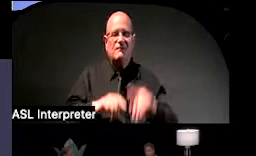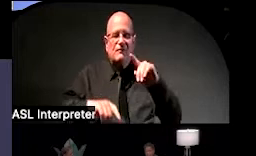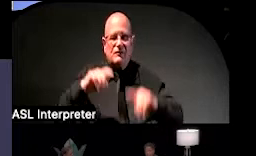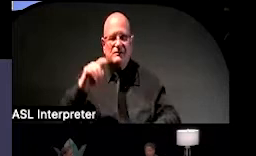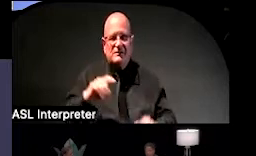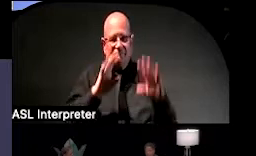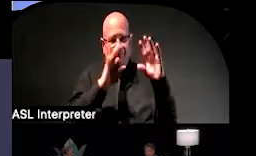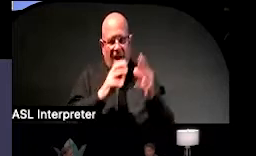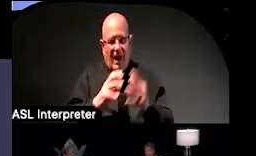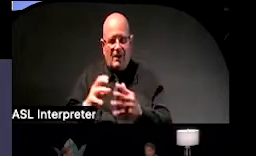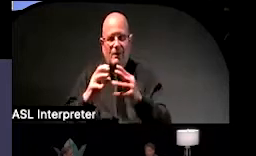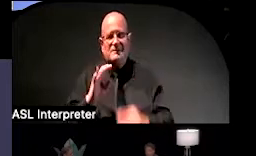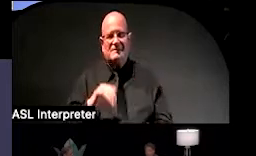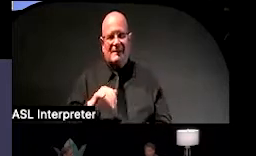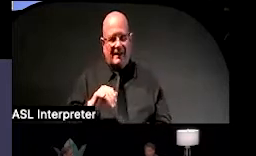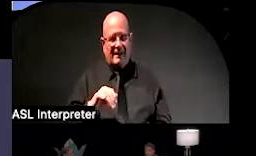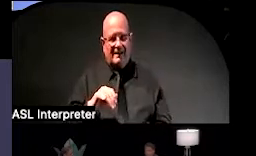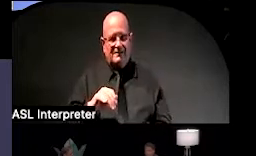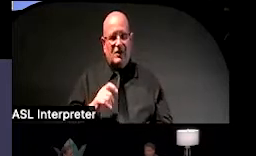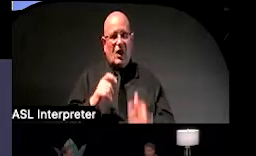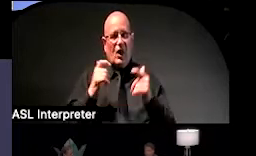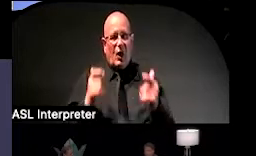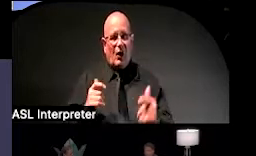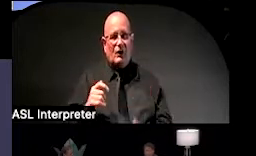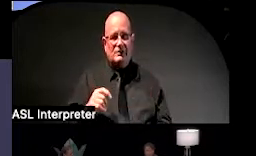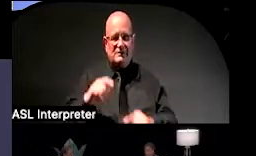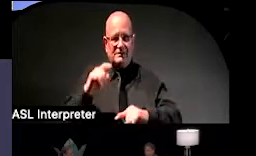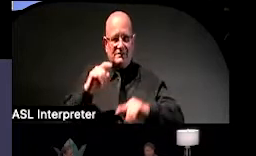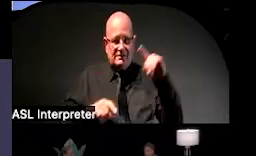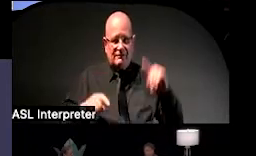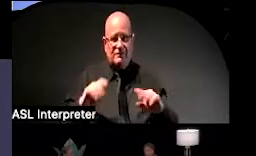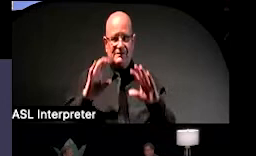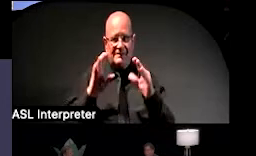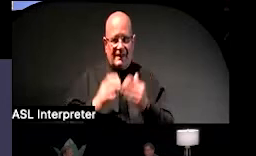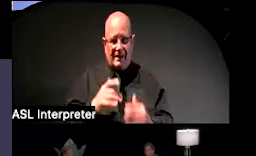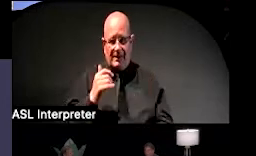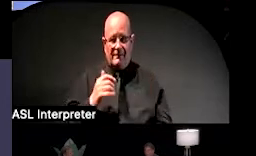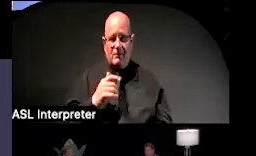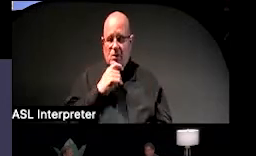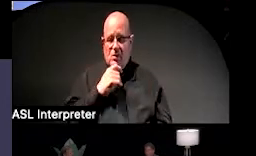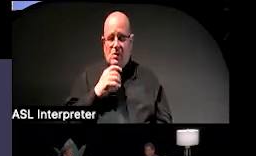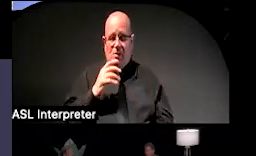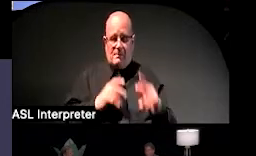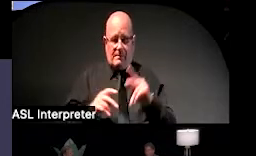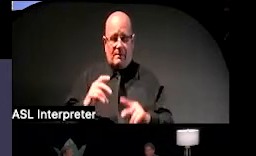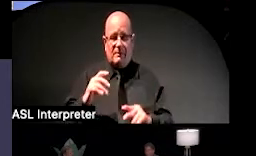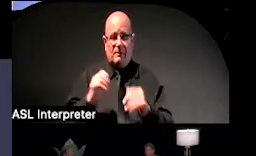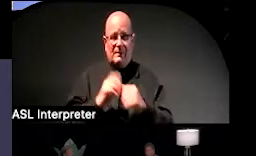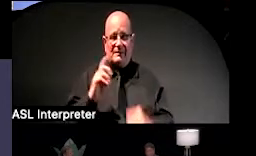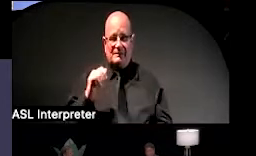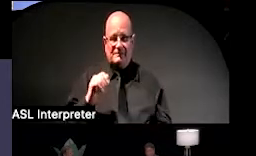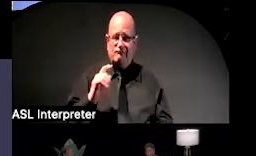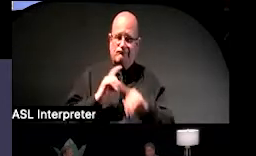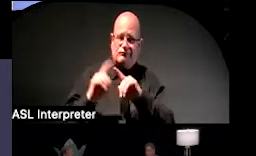categories, it's basically the largest diversity category, because we have individuals with disabilities from